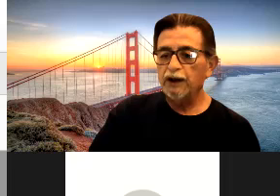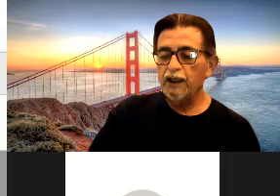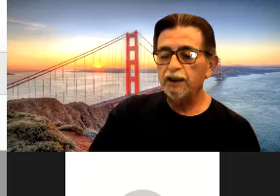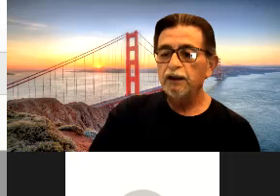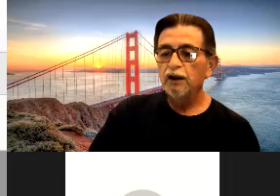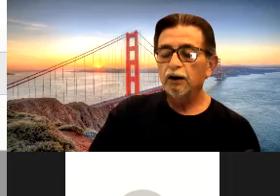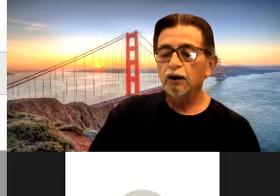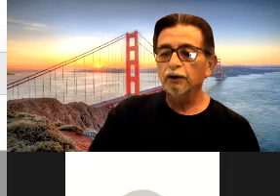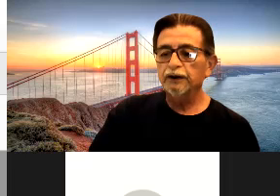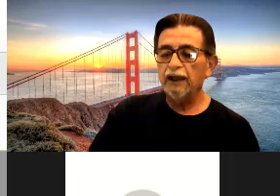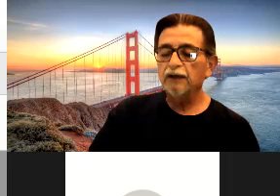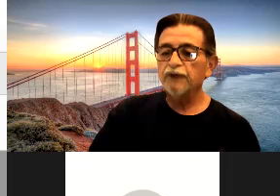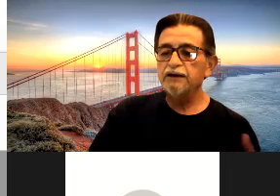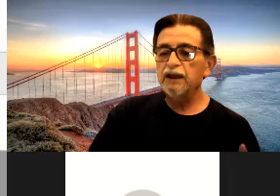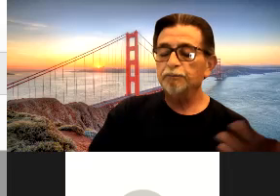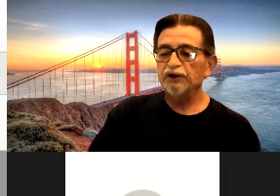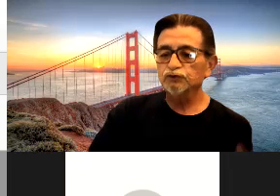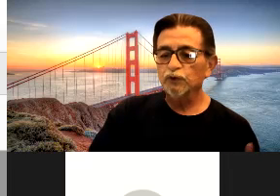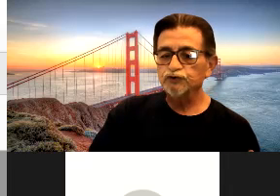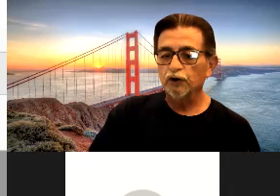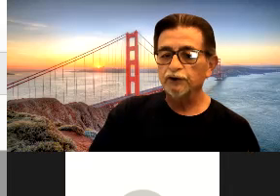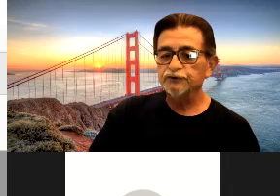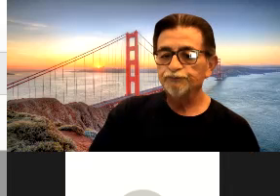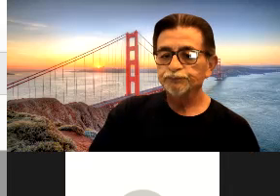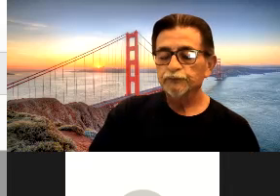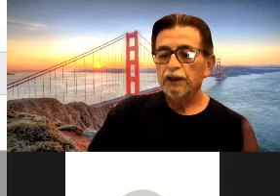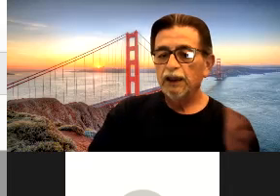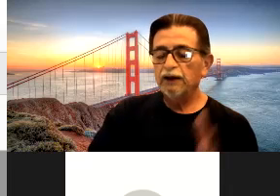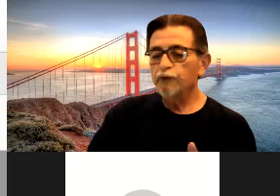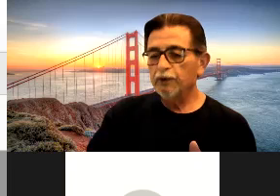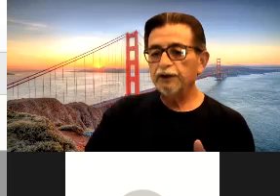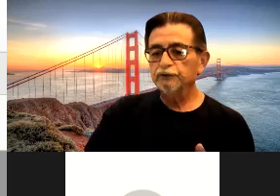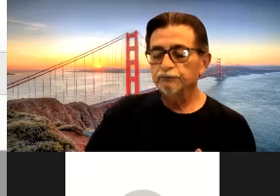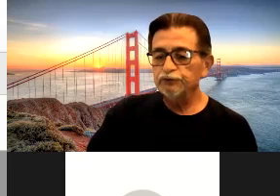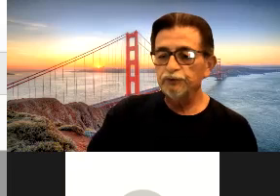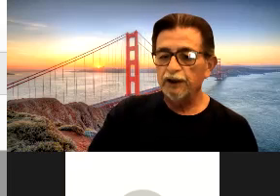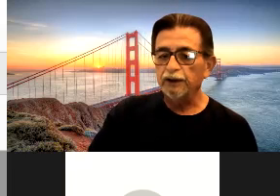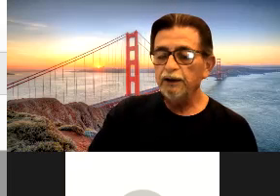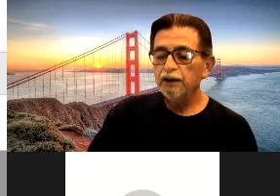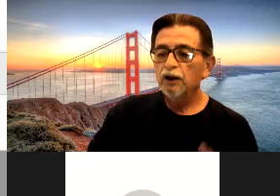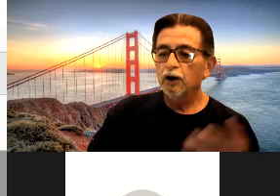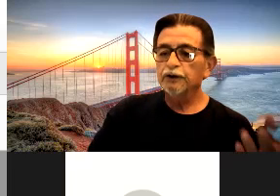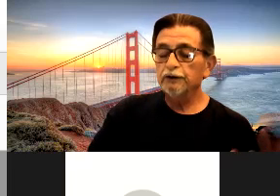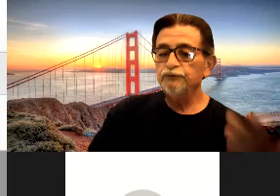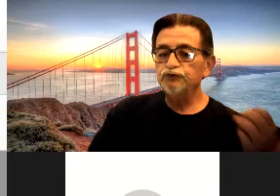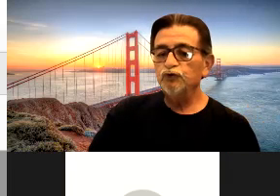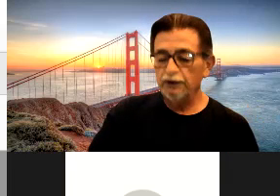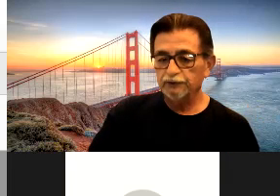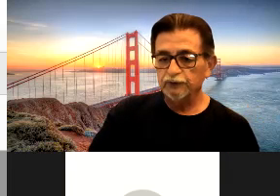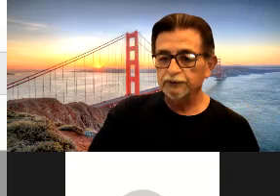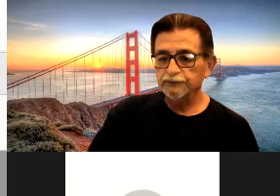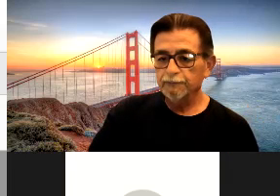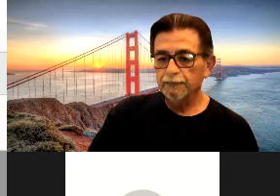group 1A are going to have a net +1 charge. Everybody in group 2A are going to lose